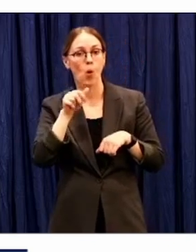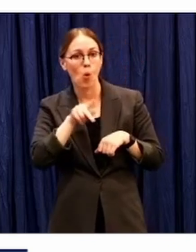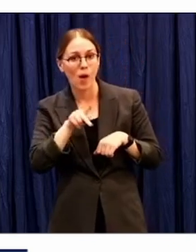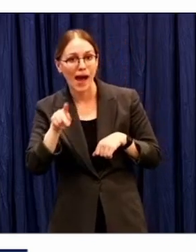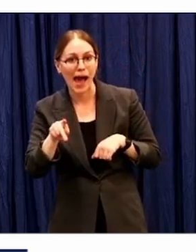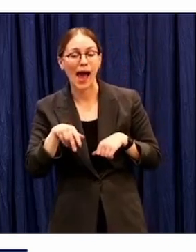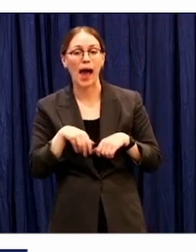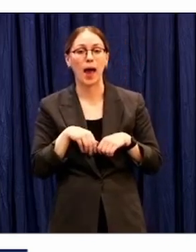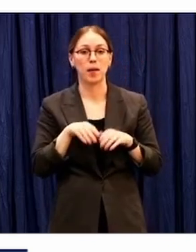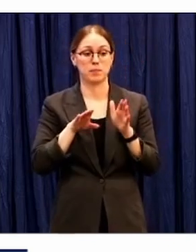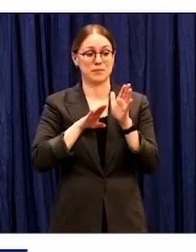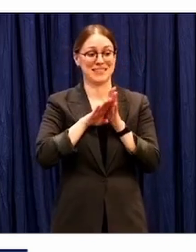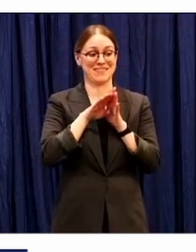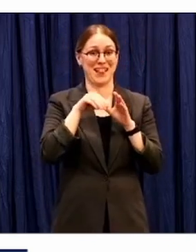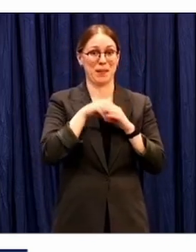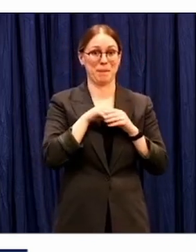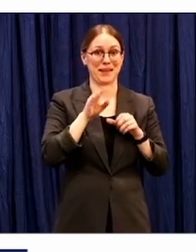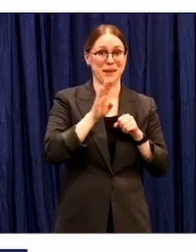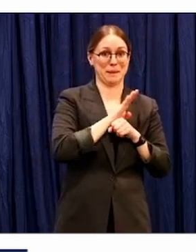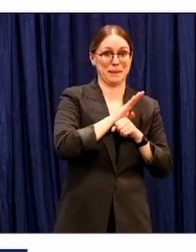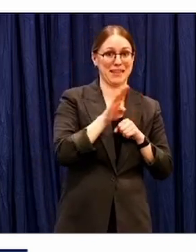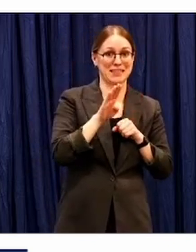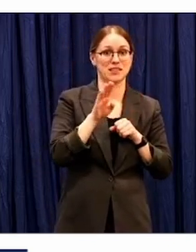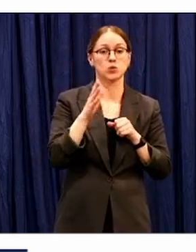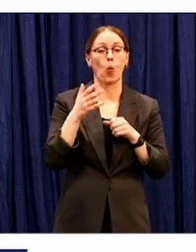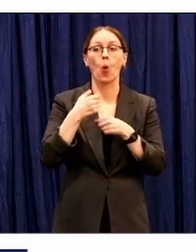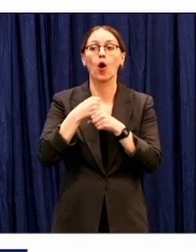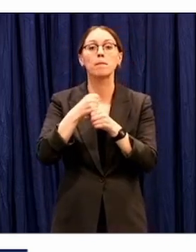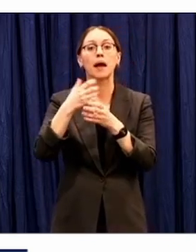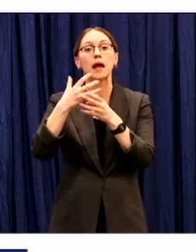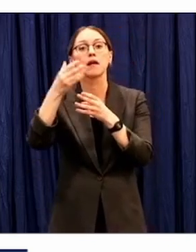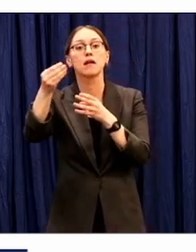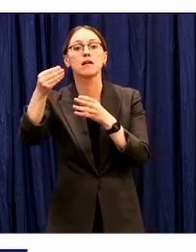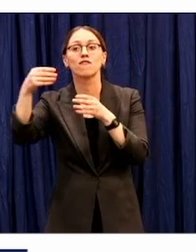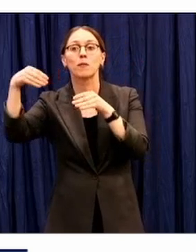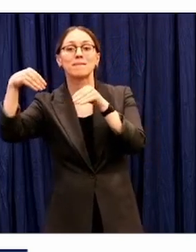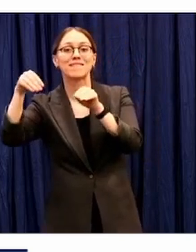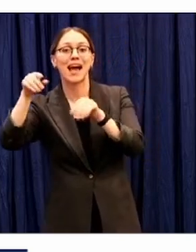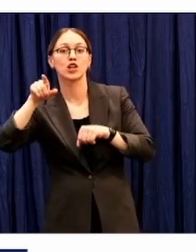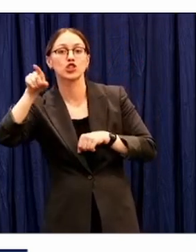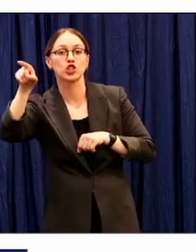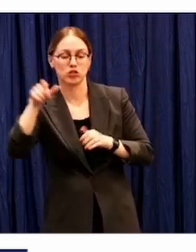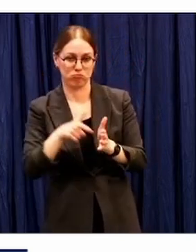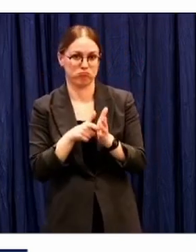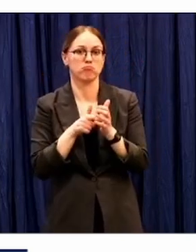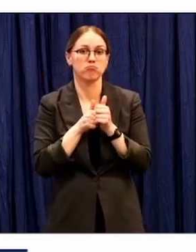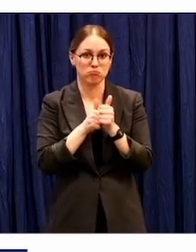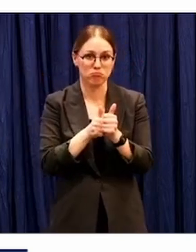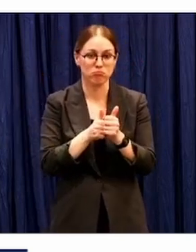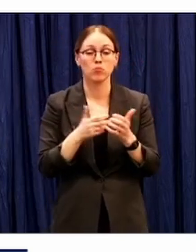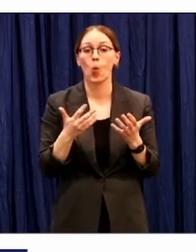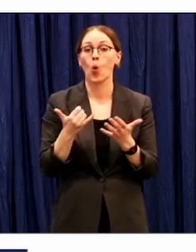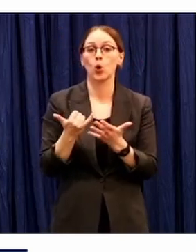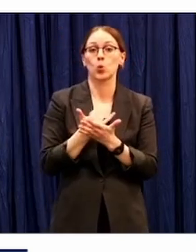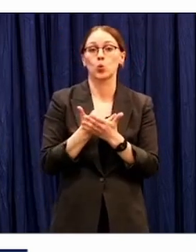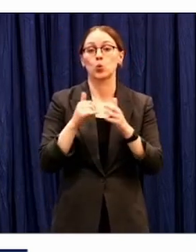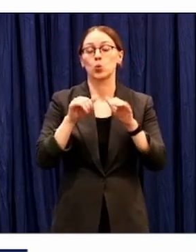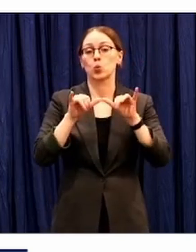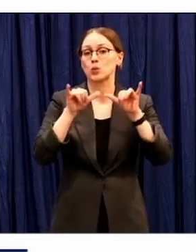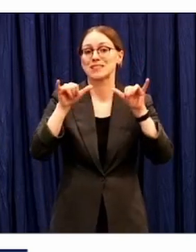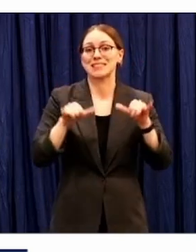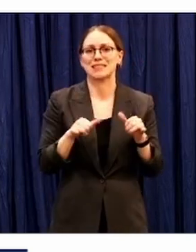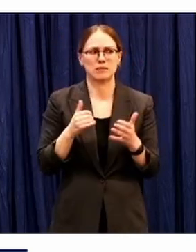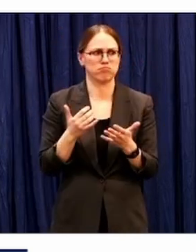developed in-house, and systems that are procured, such as from a vendor, new systems that are brand new or